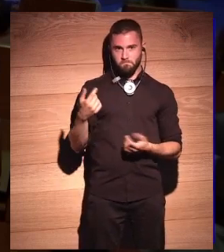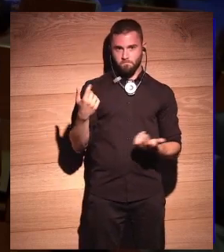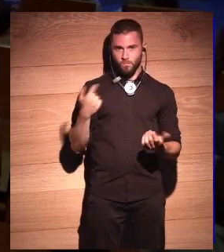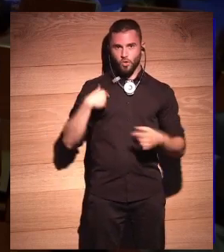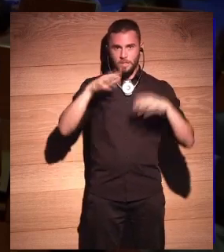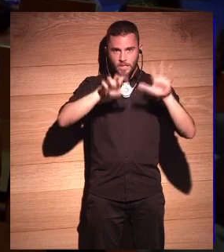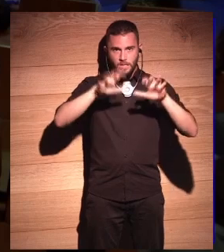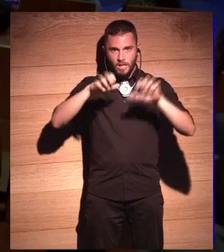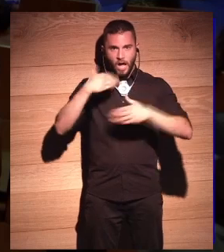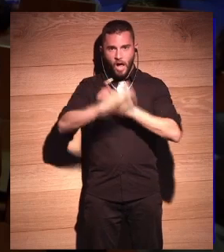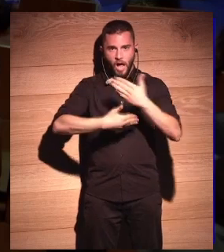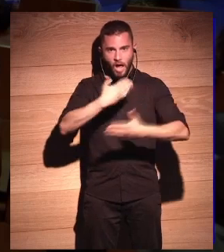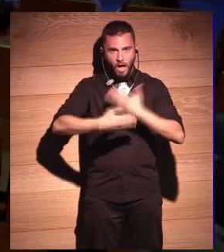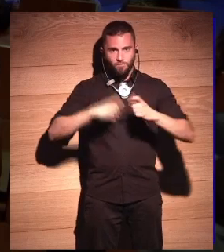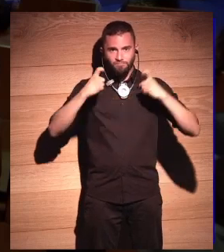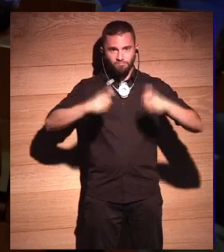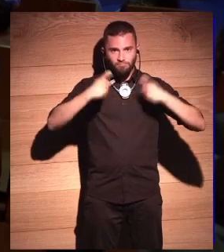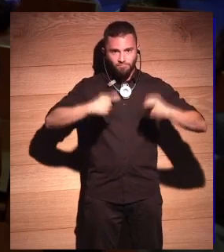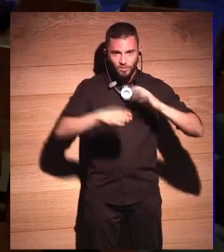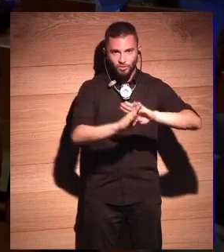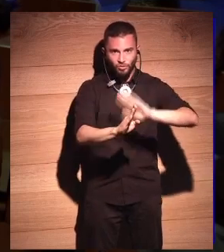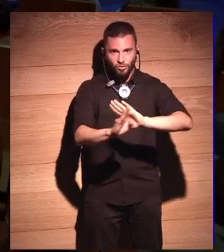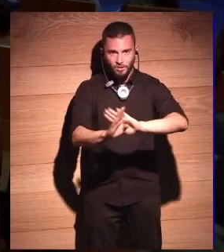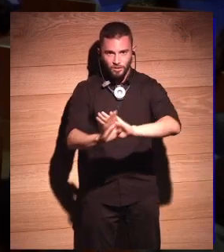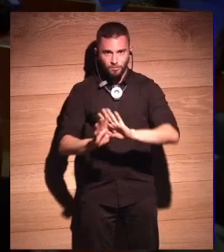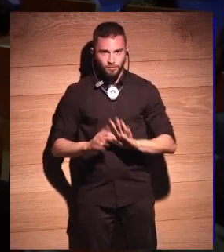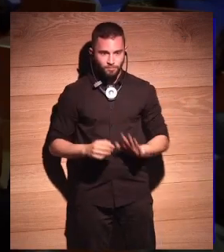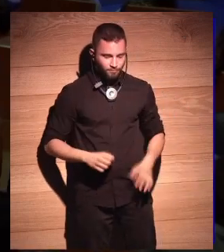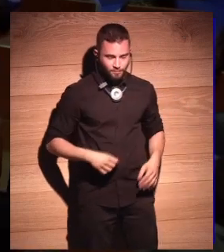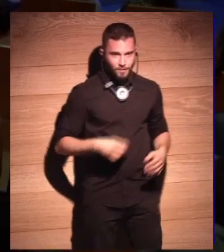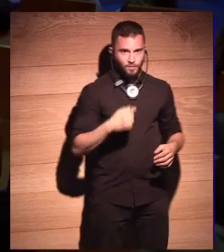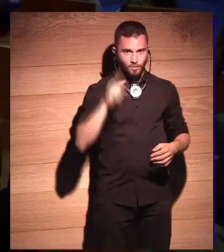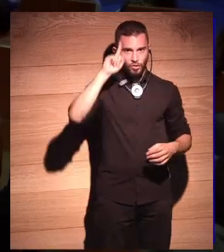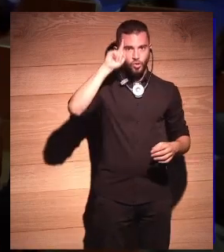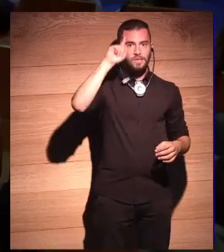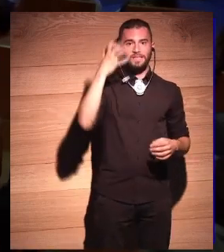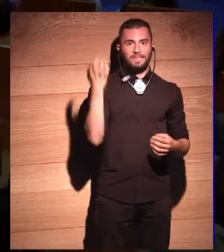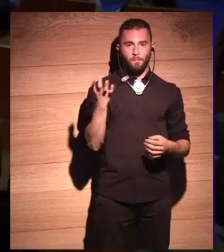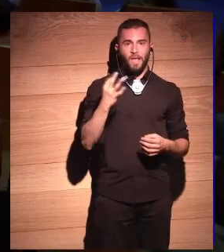Oh, it's so weird that the flute is still there. I don't understand.